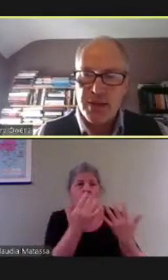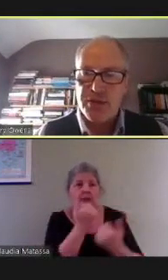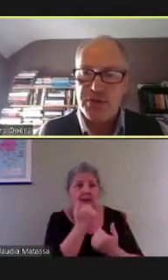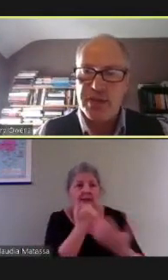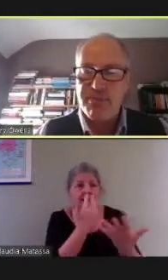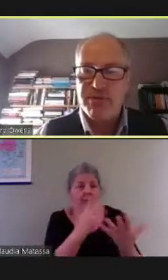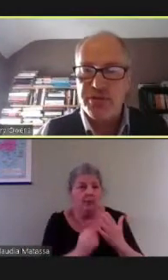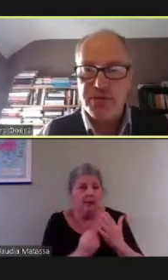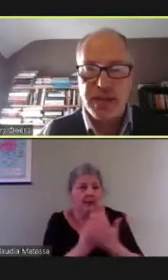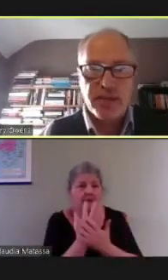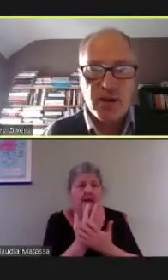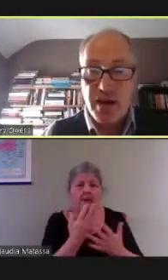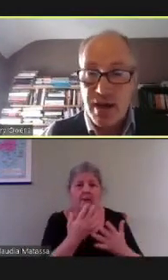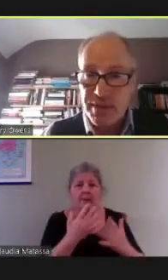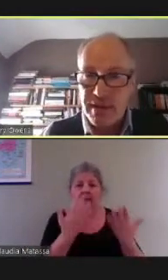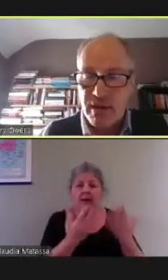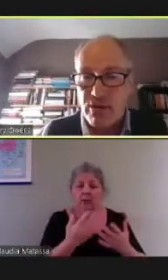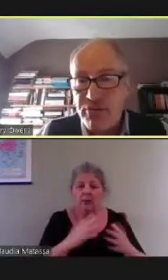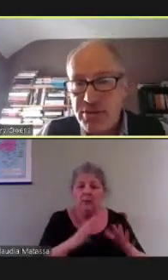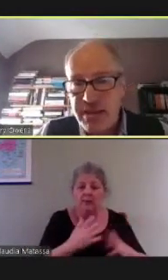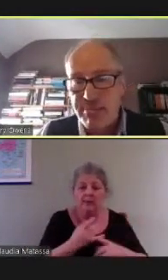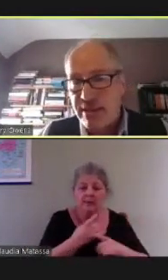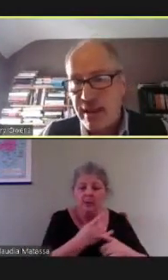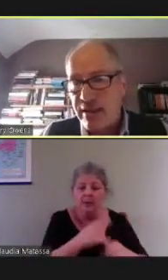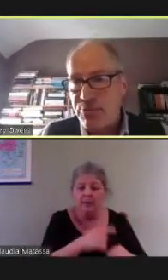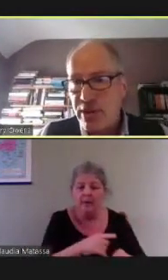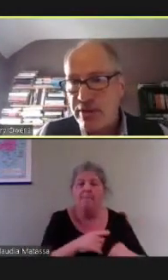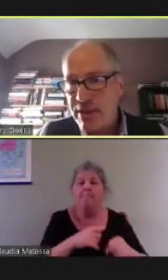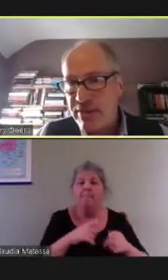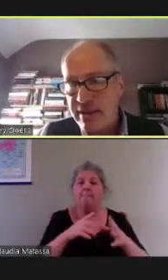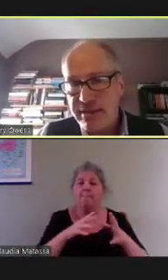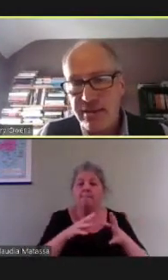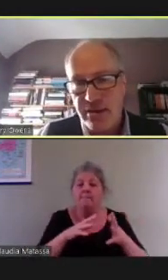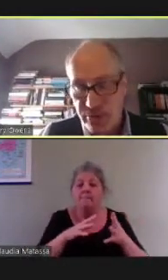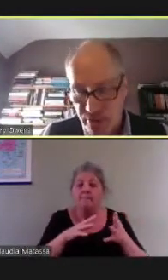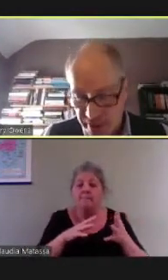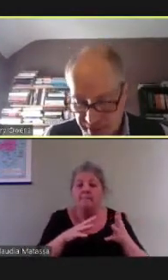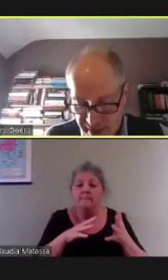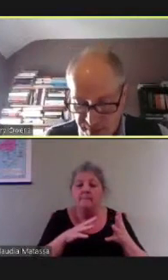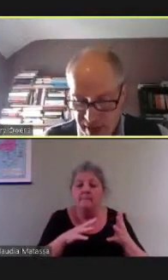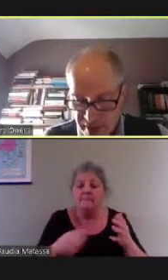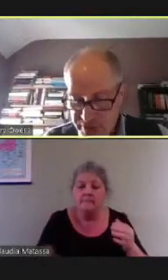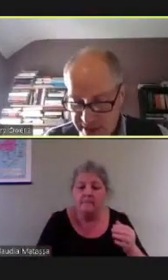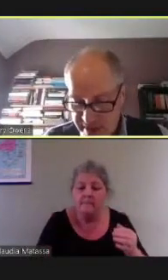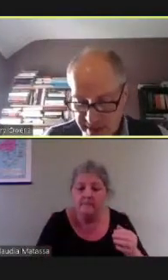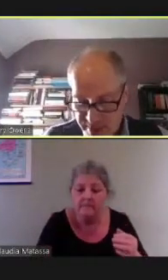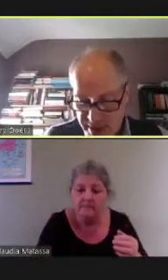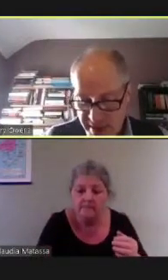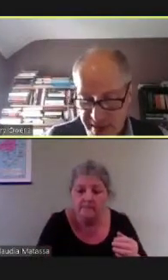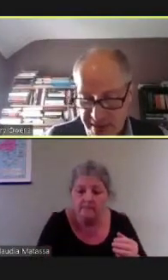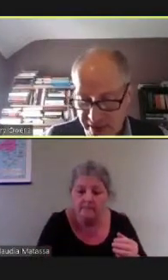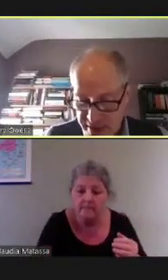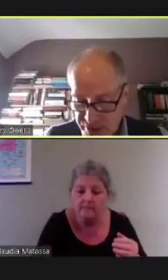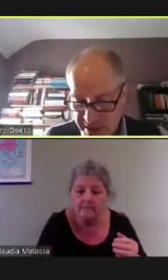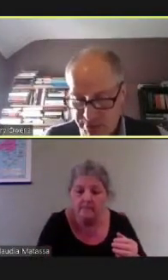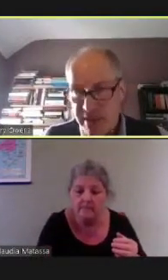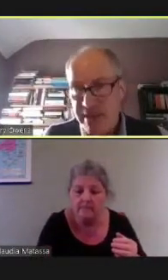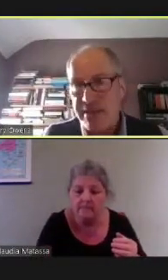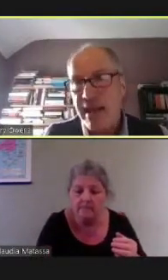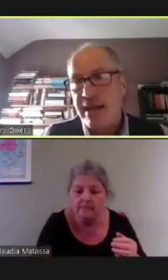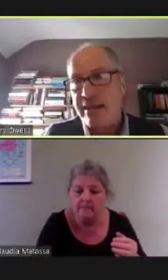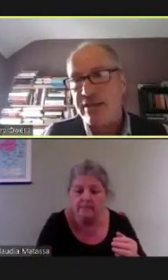them. So the type of issues that are common are obviously mental health, we heard about that earlier on, physical disabilities,